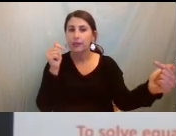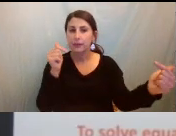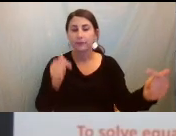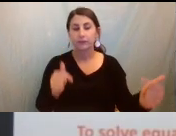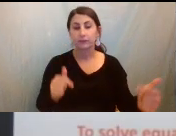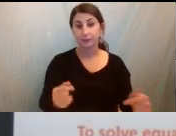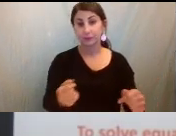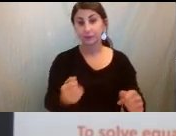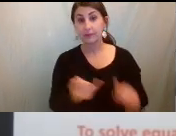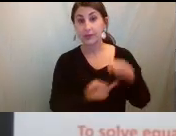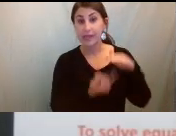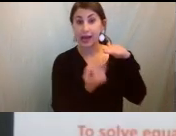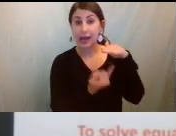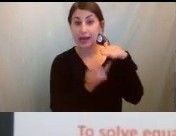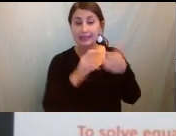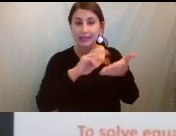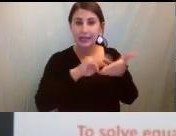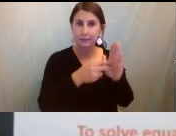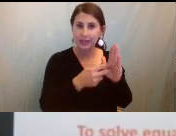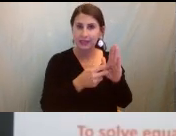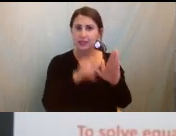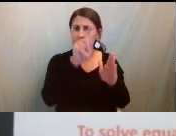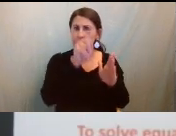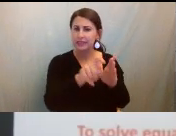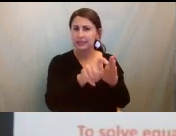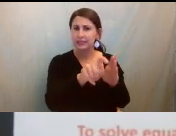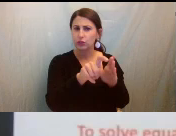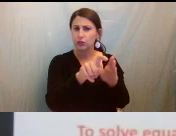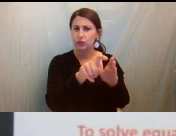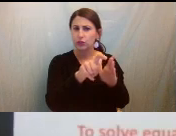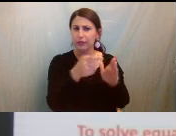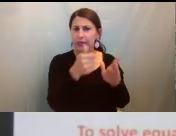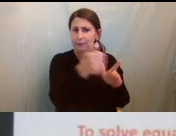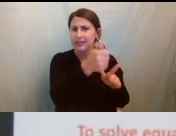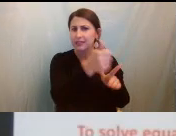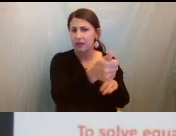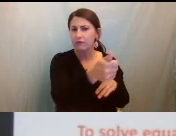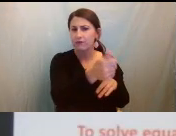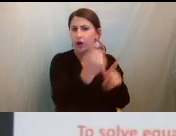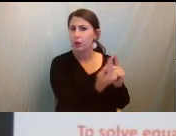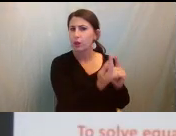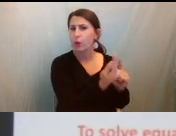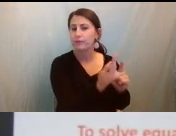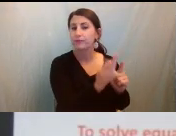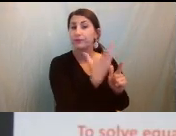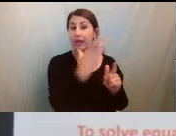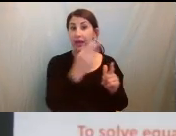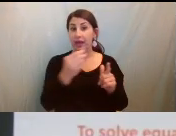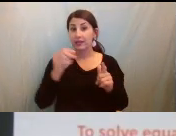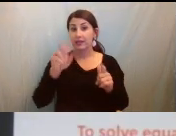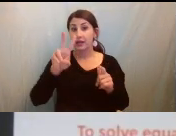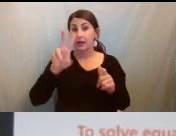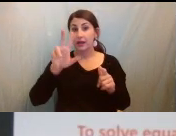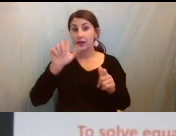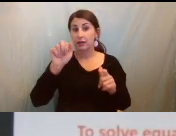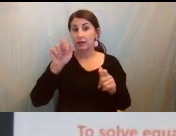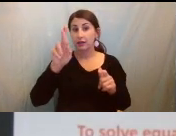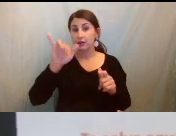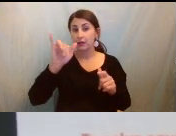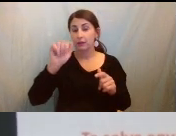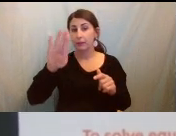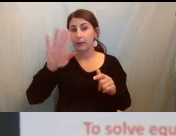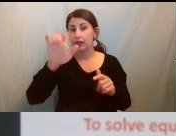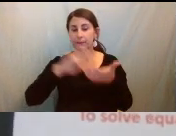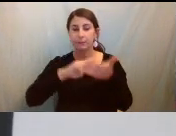All right, isolate means to get it by itself, and the variable are the alphabetical